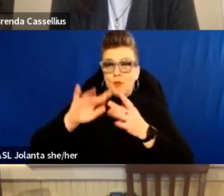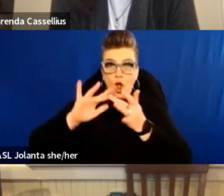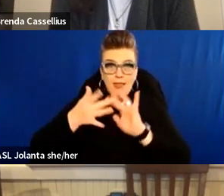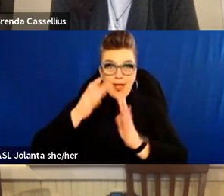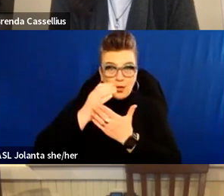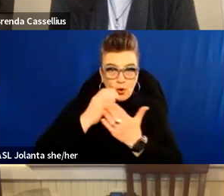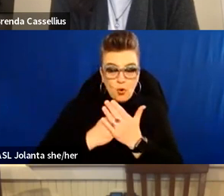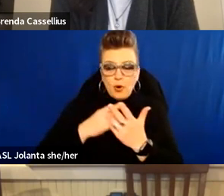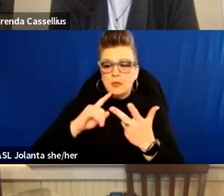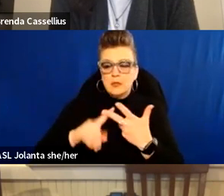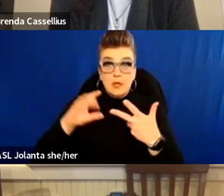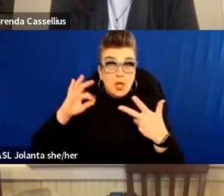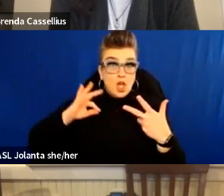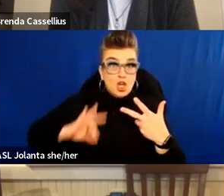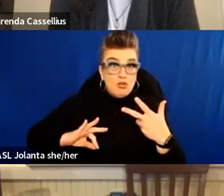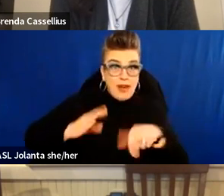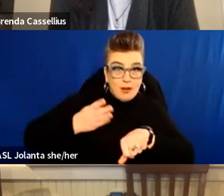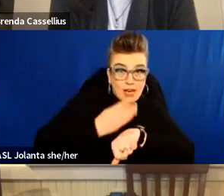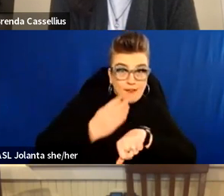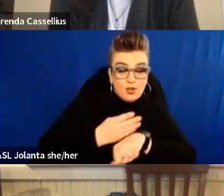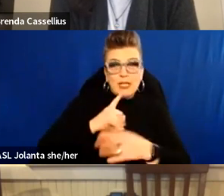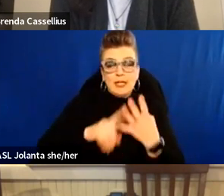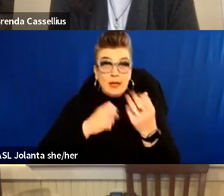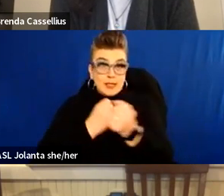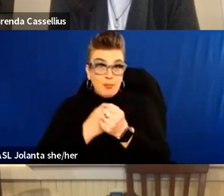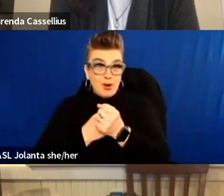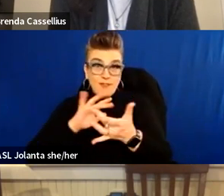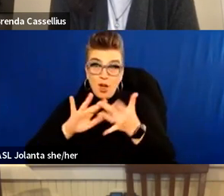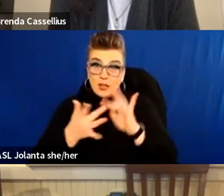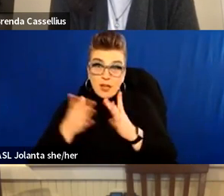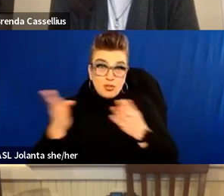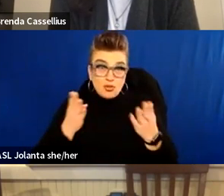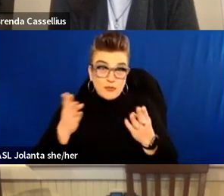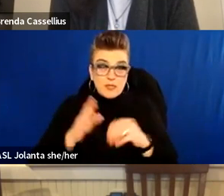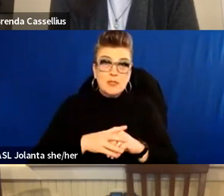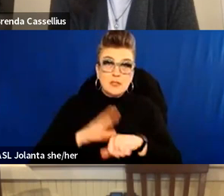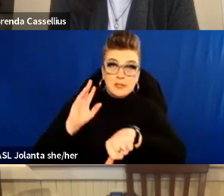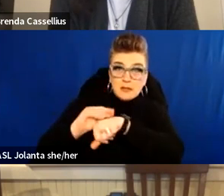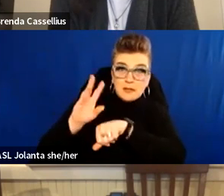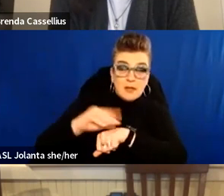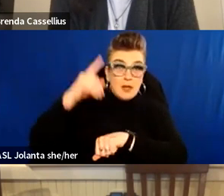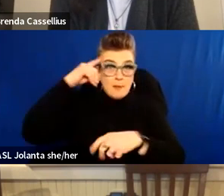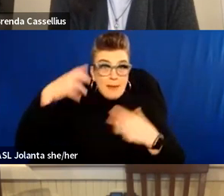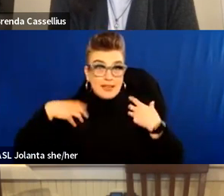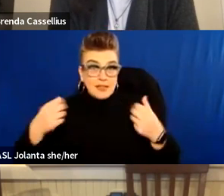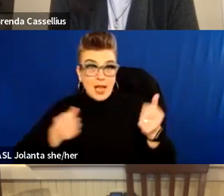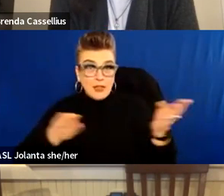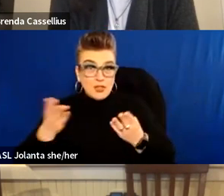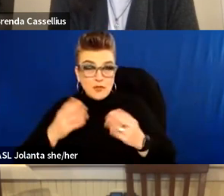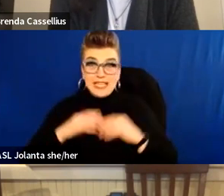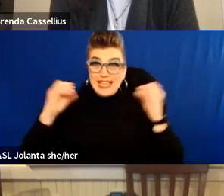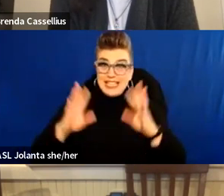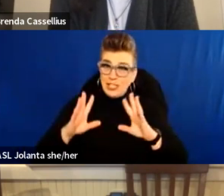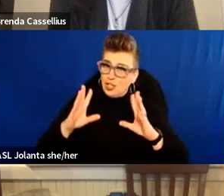supportive services through counseling mental health services teachers staying late to school to help or